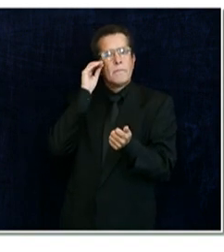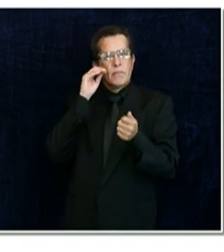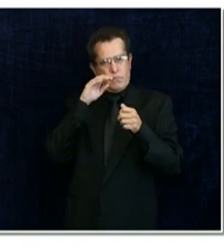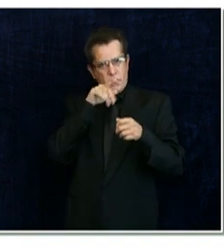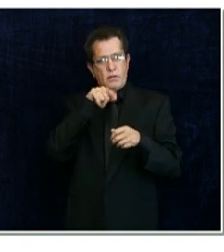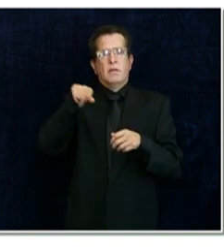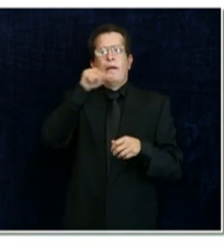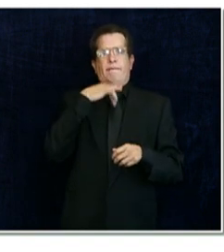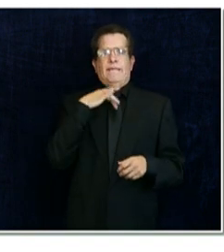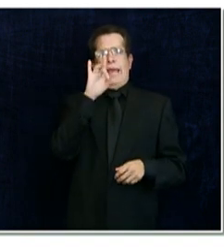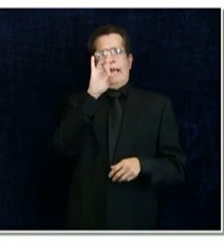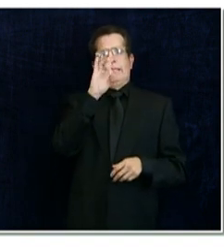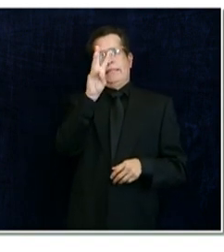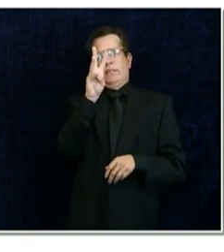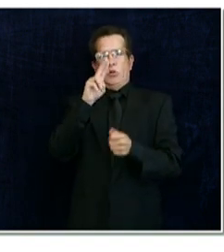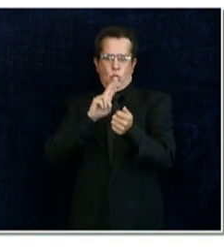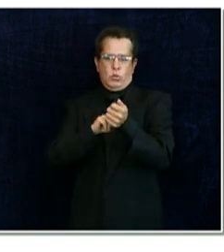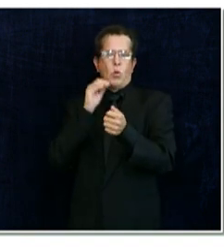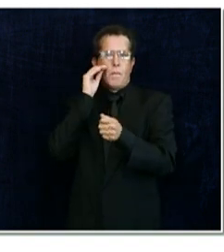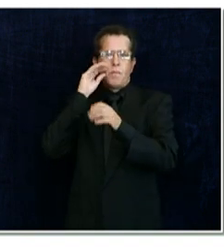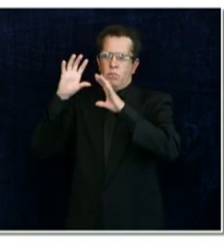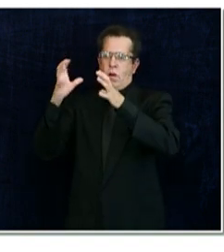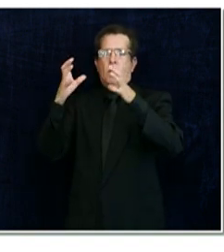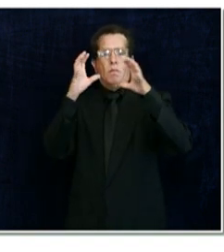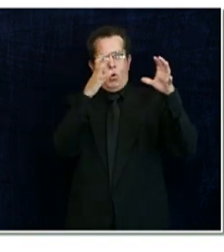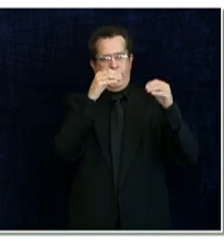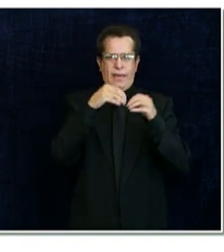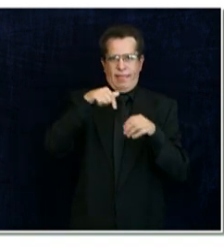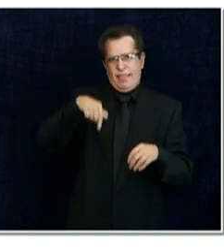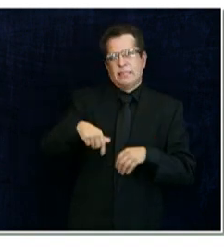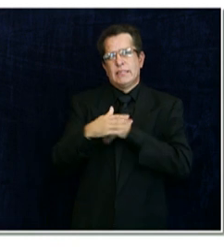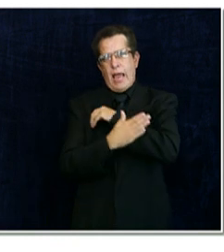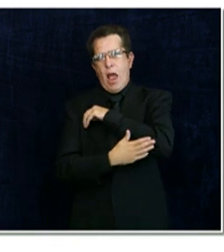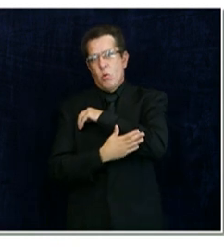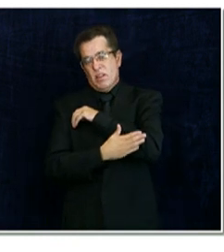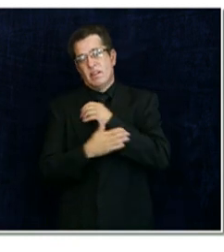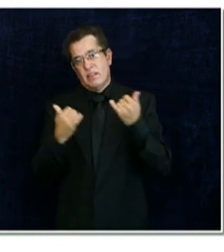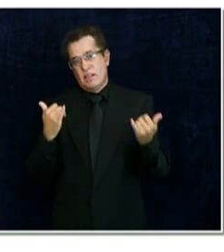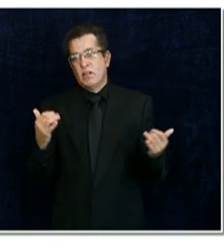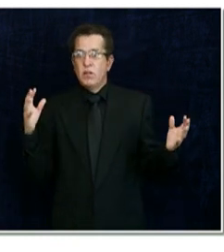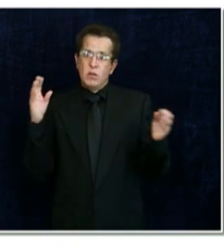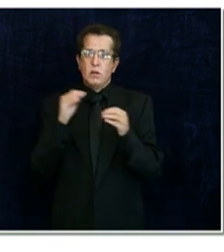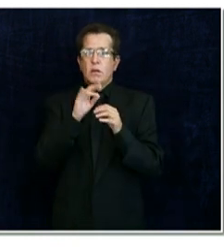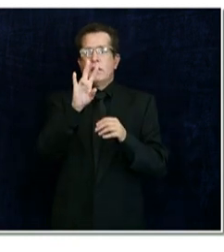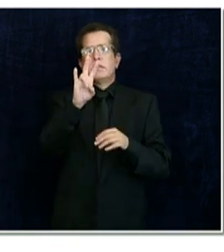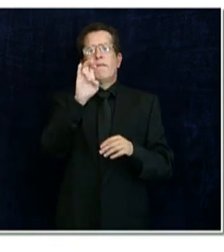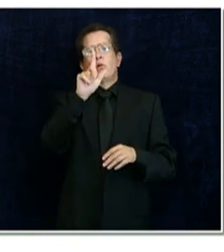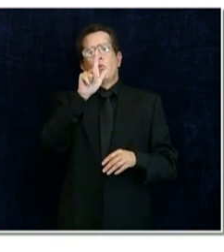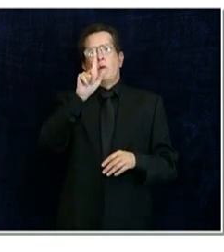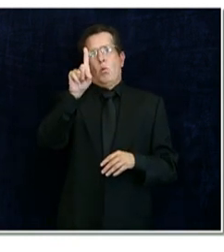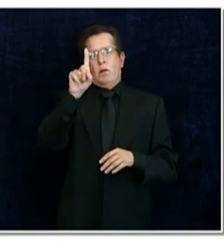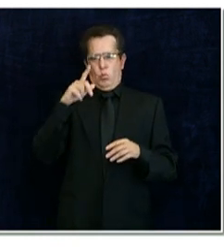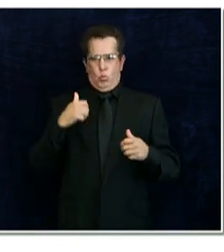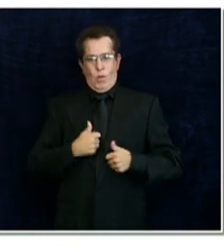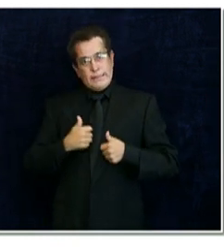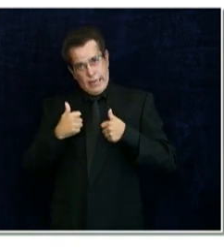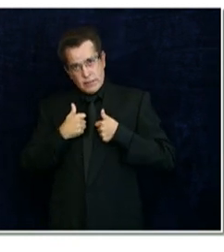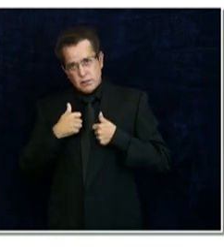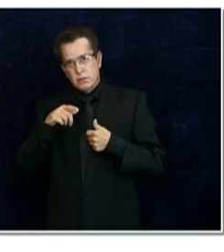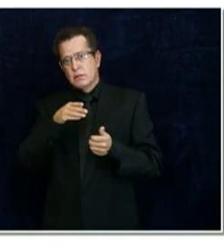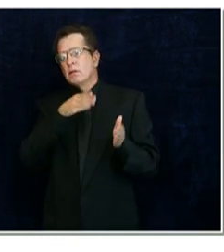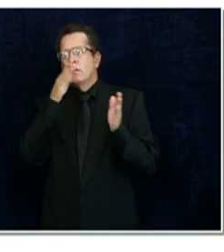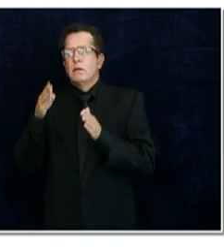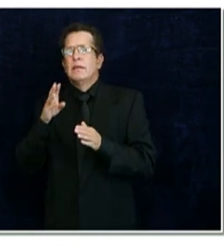86 skilled nursing facilities in our county. In total, there have been 721 residents and